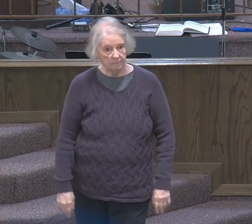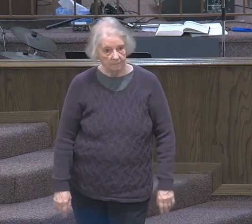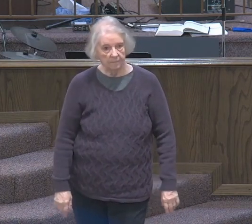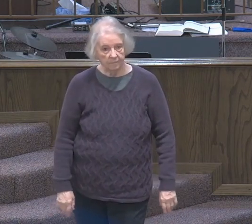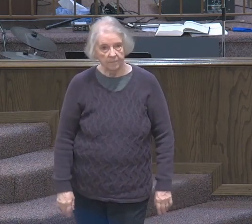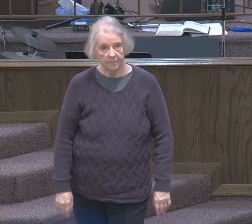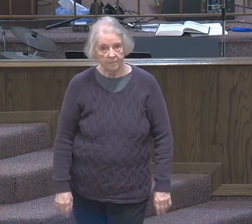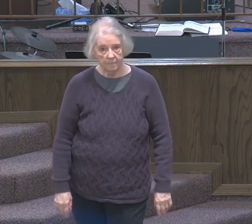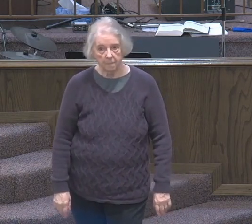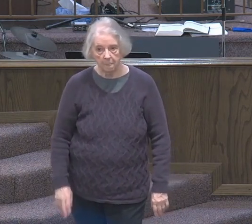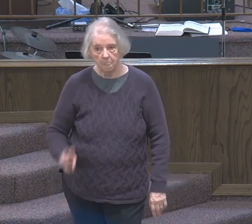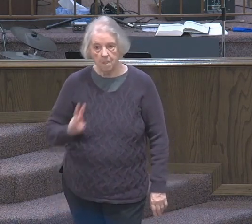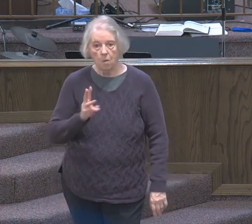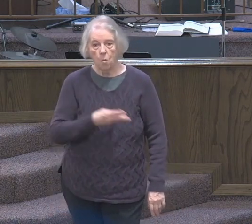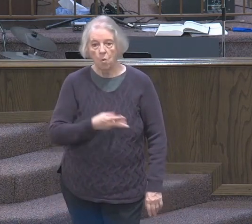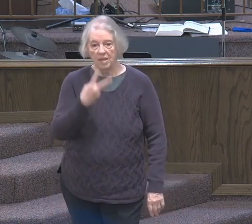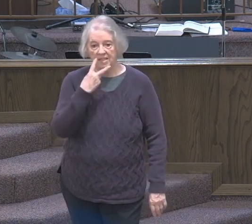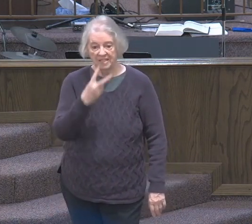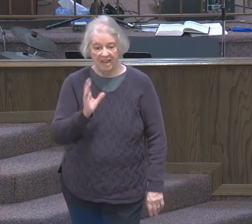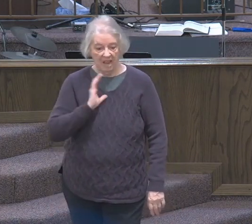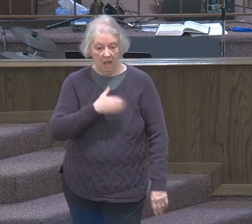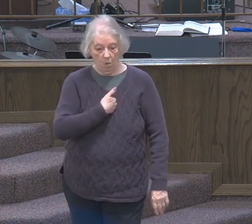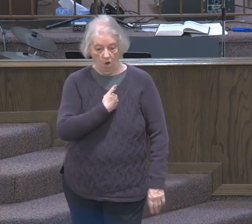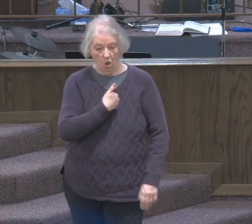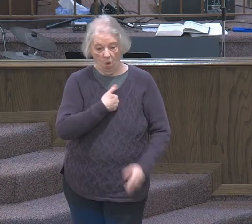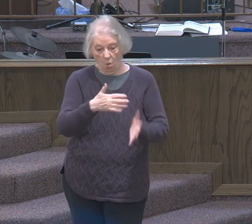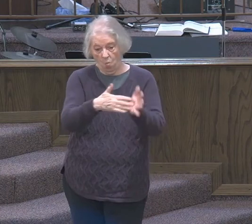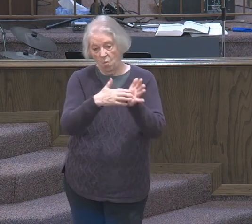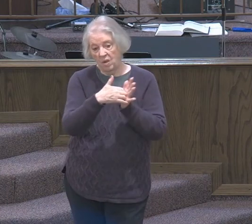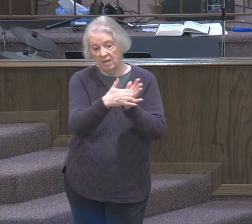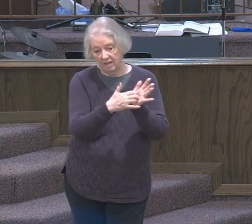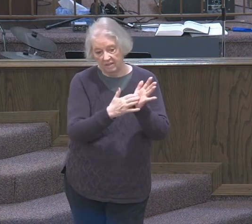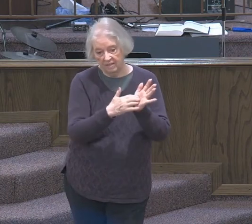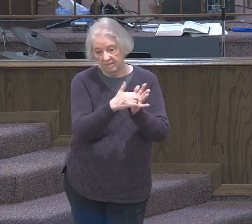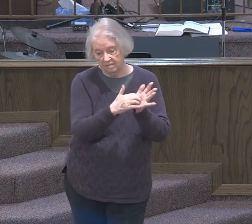your weakness in contrast to God's power.